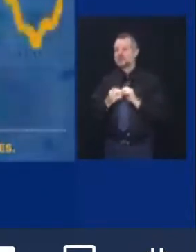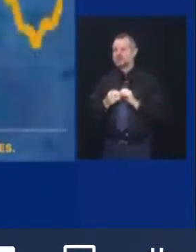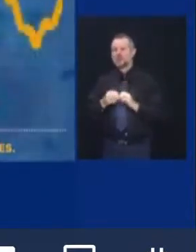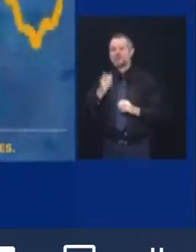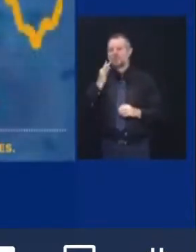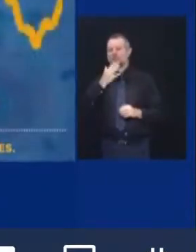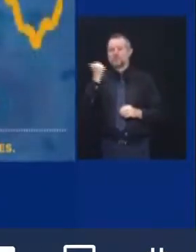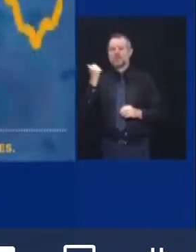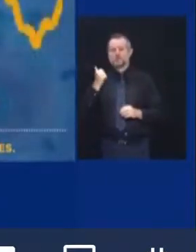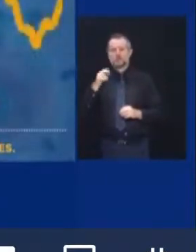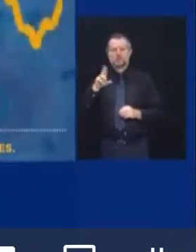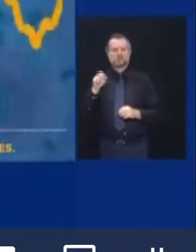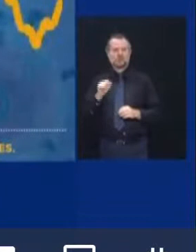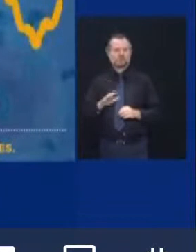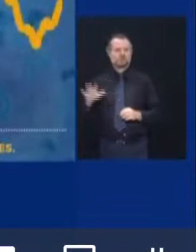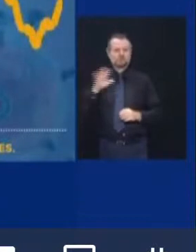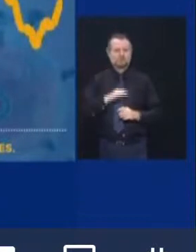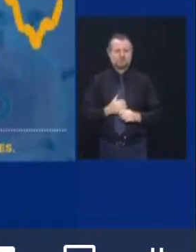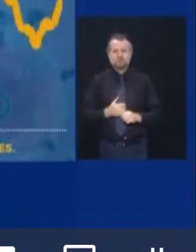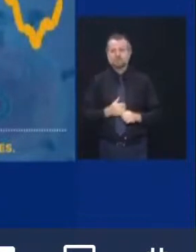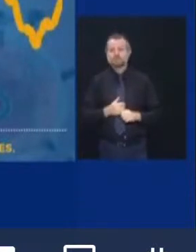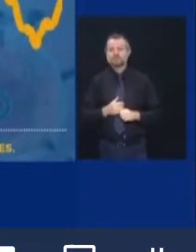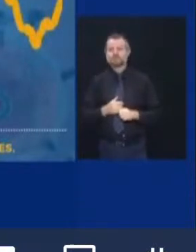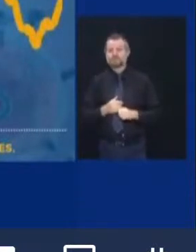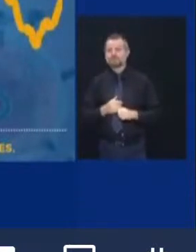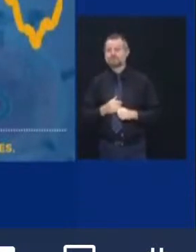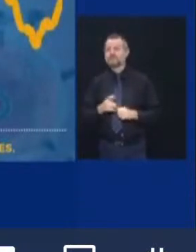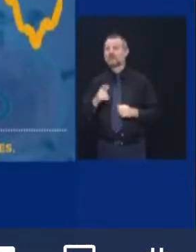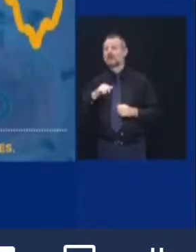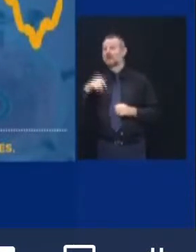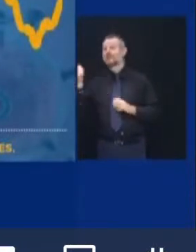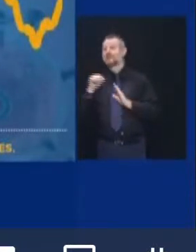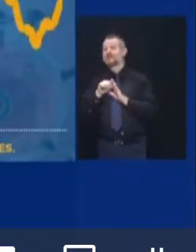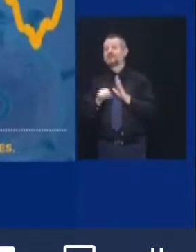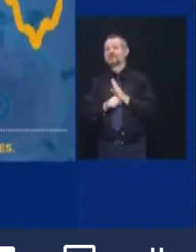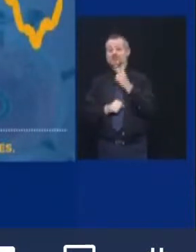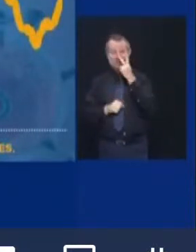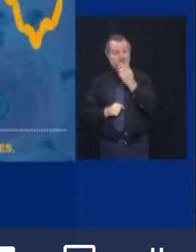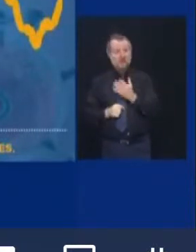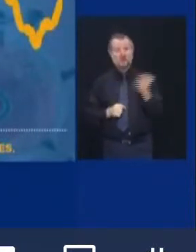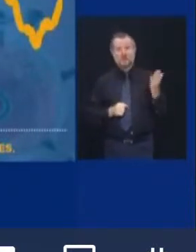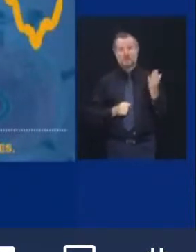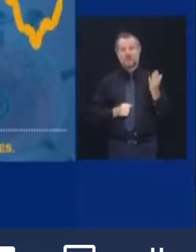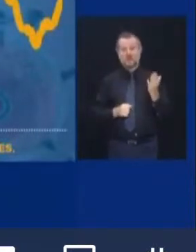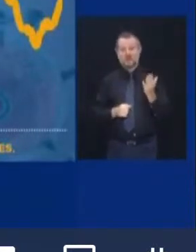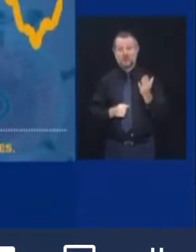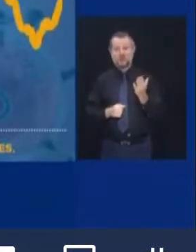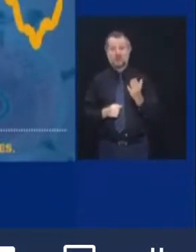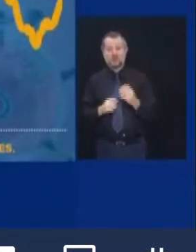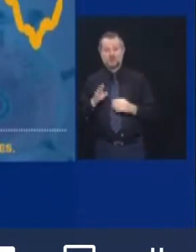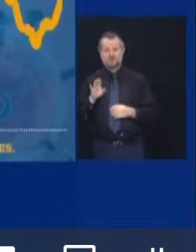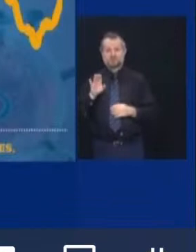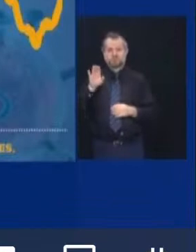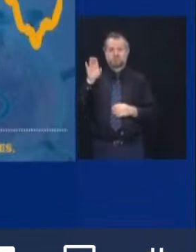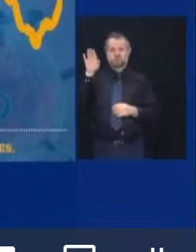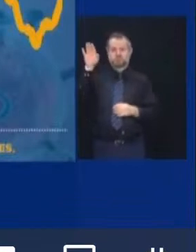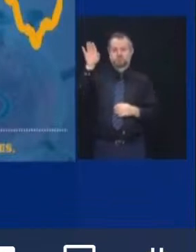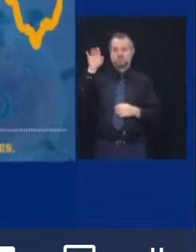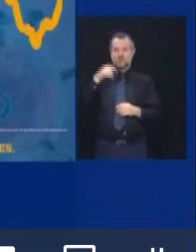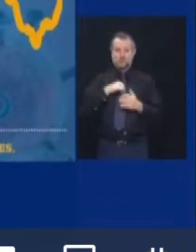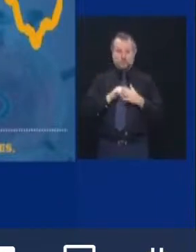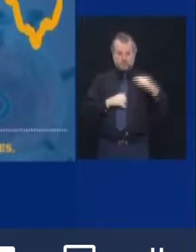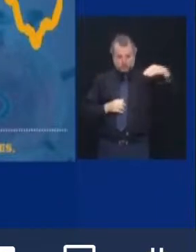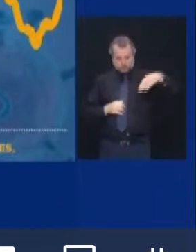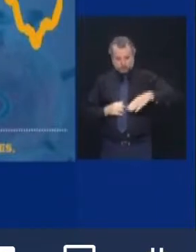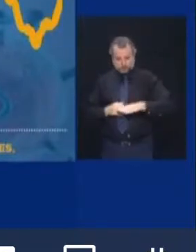country, period. You look at where the other states are going, you look at where New York State is, we are doing much,